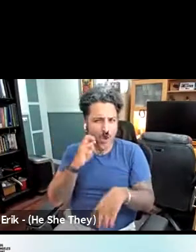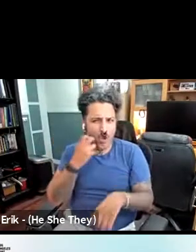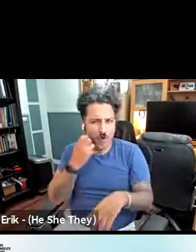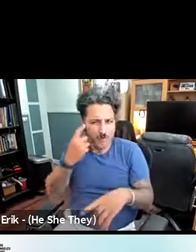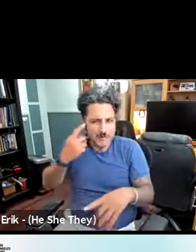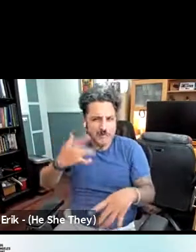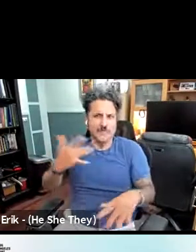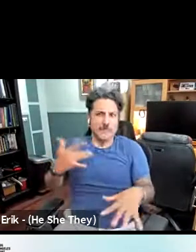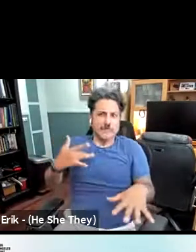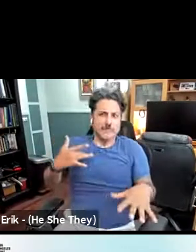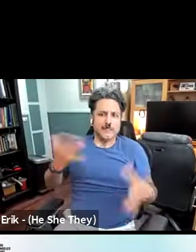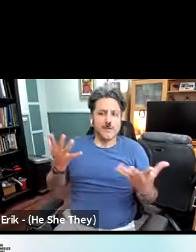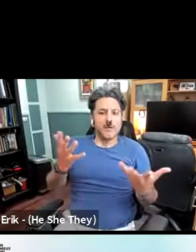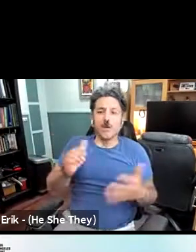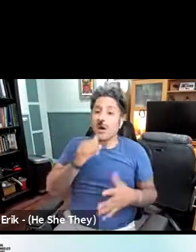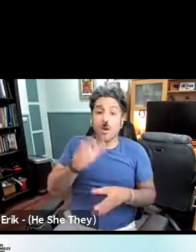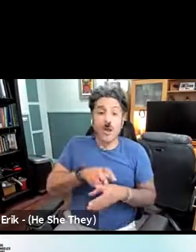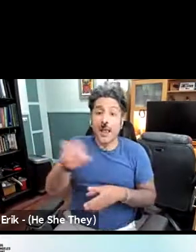how about,